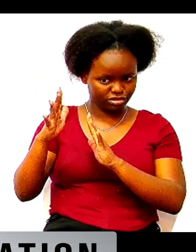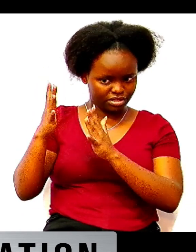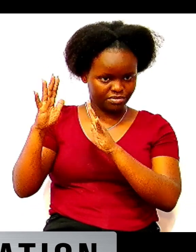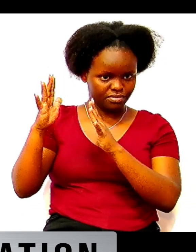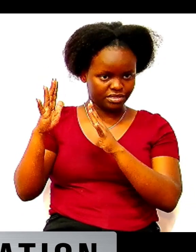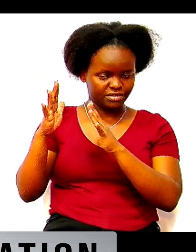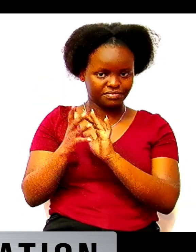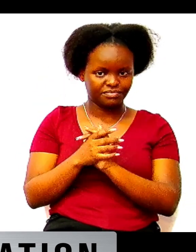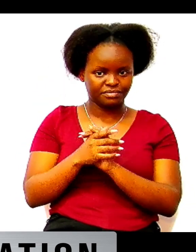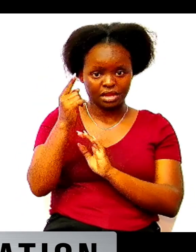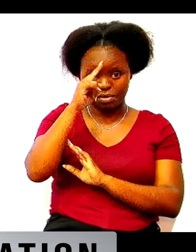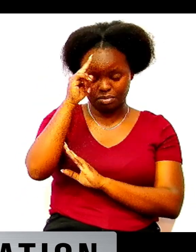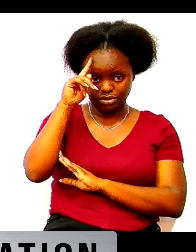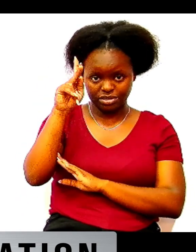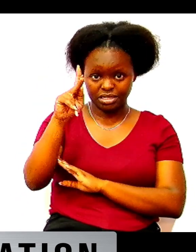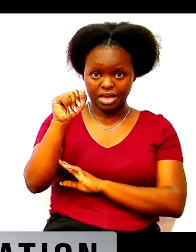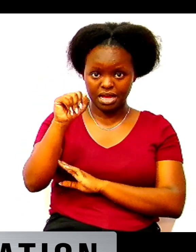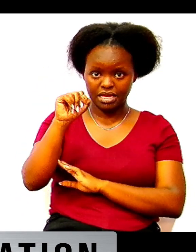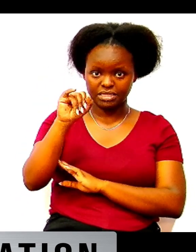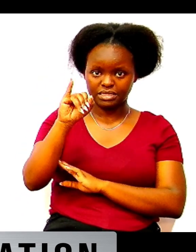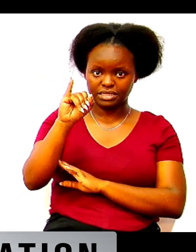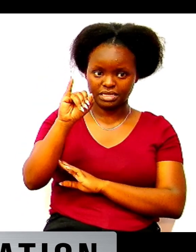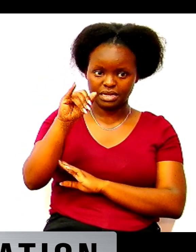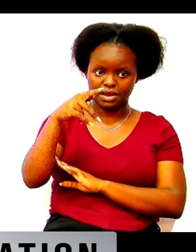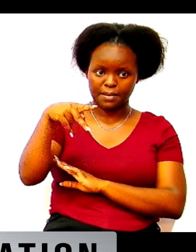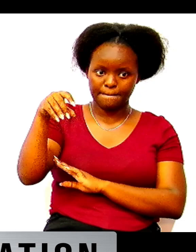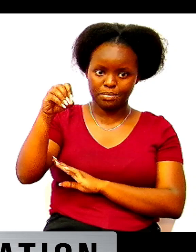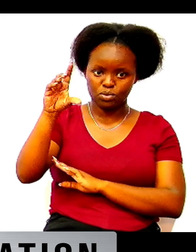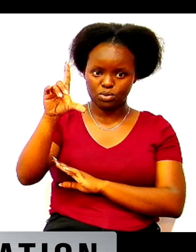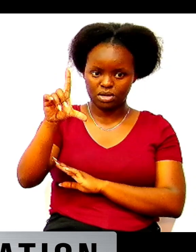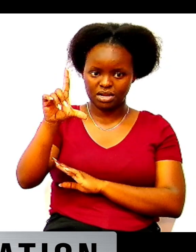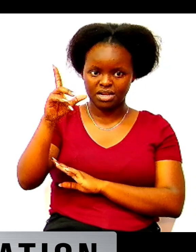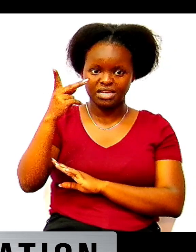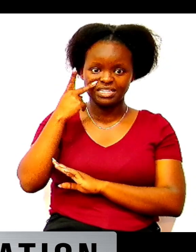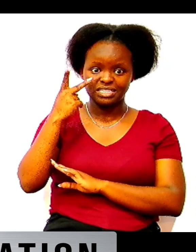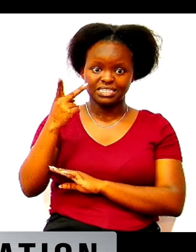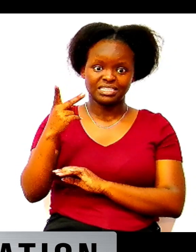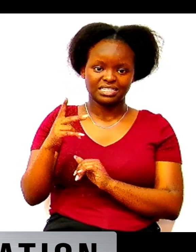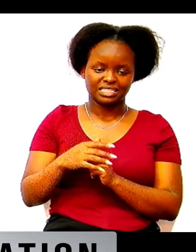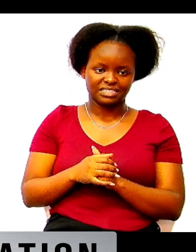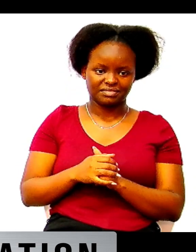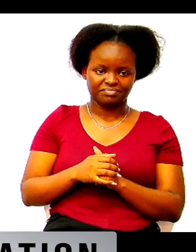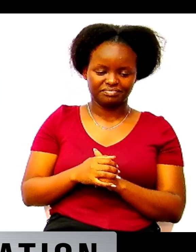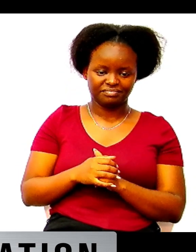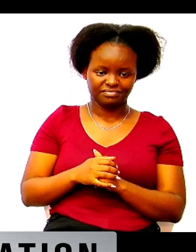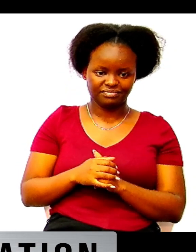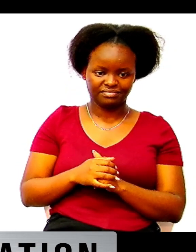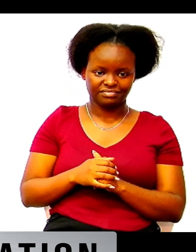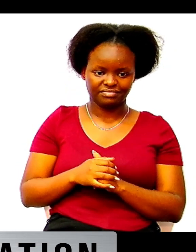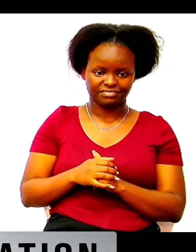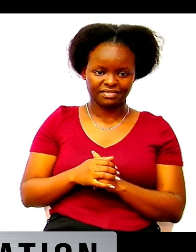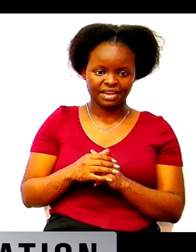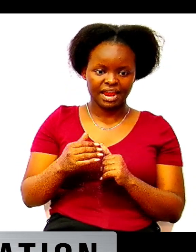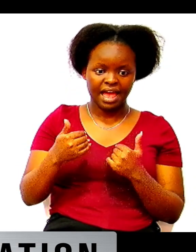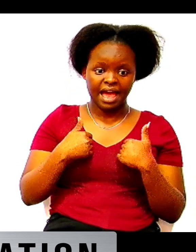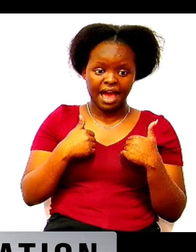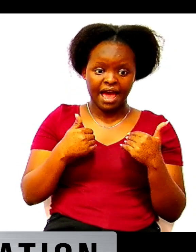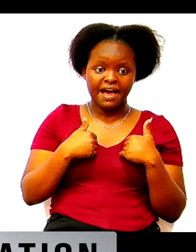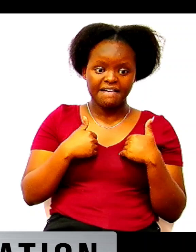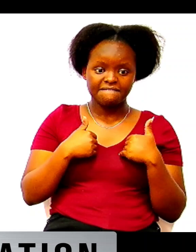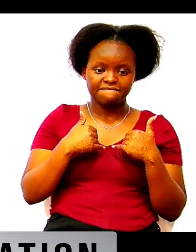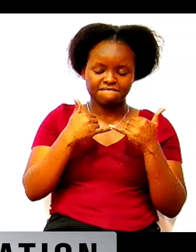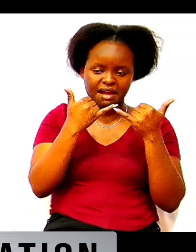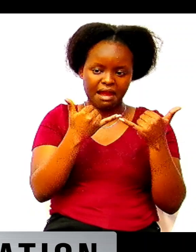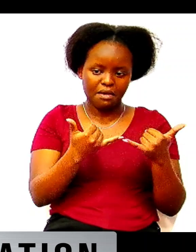Because Kasipul and Homa Bay has seen a lot. Yeah. We've had the latest